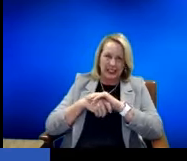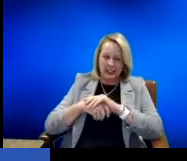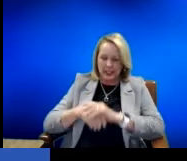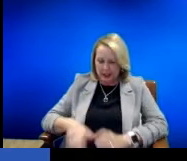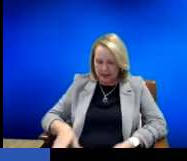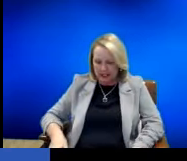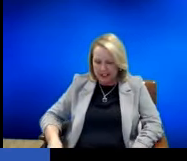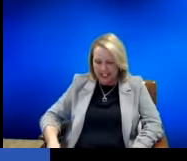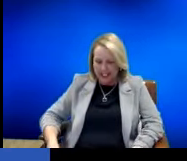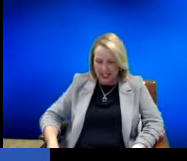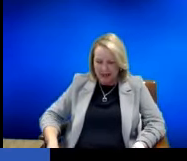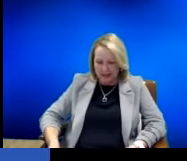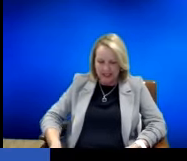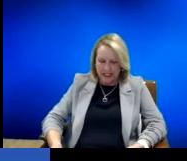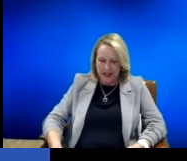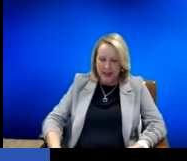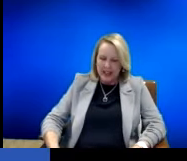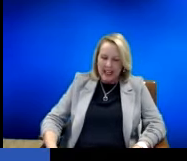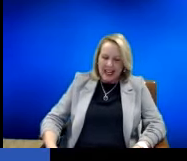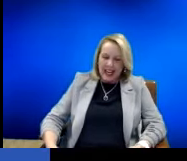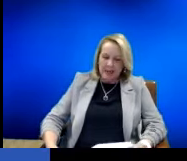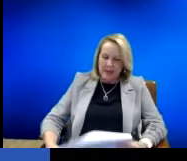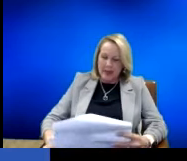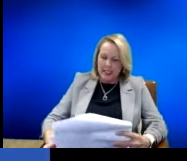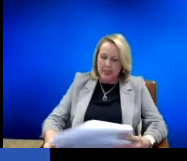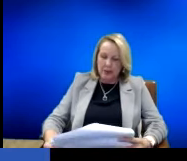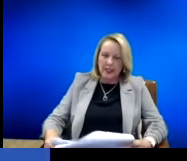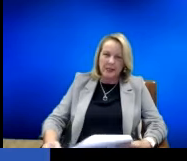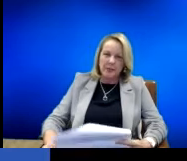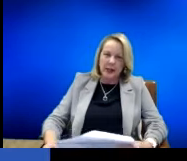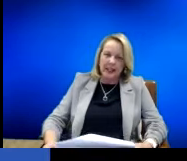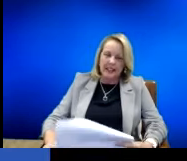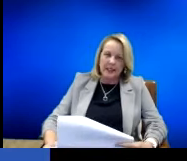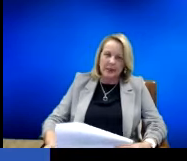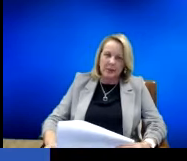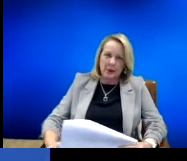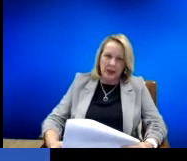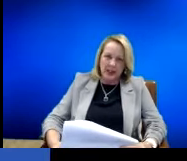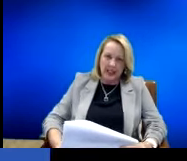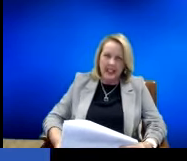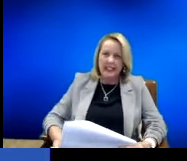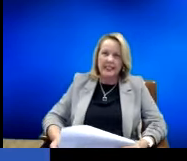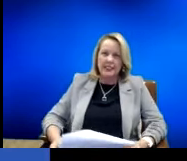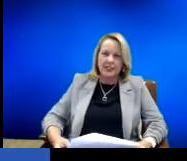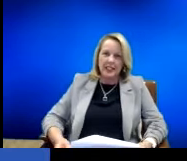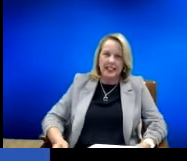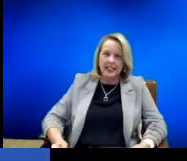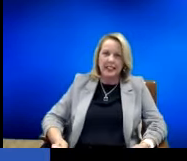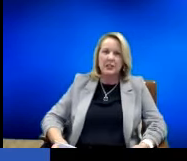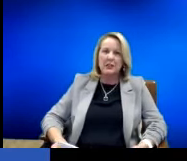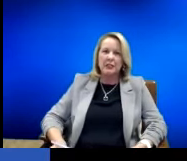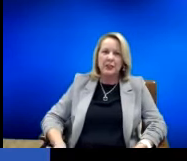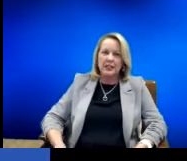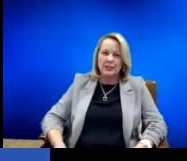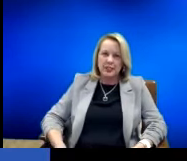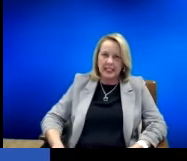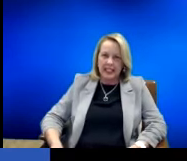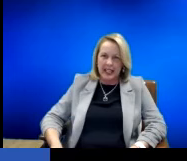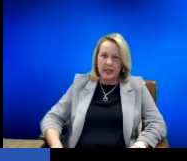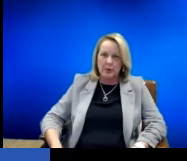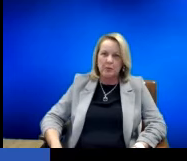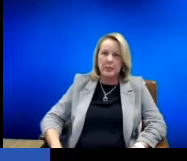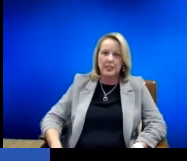please excuse me if that happens. And we just wanted to point out some important things that you need to do if you're